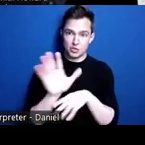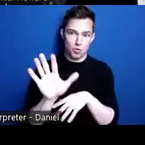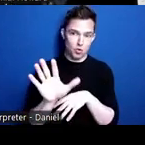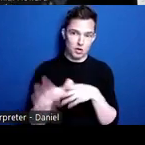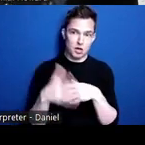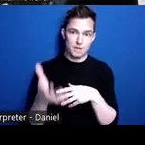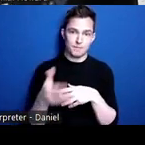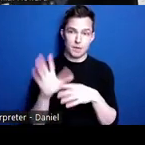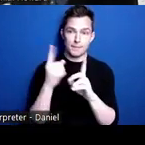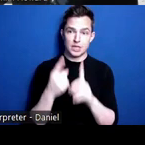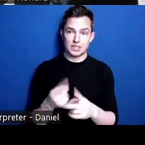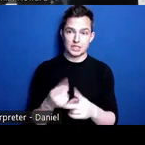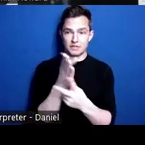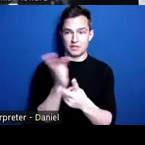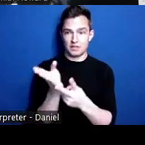your objectives?